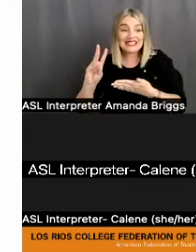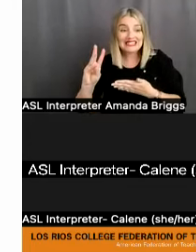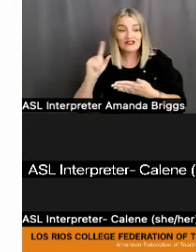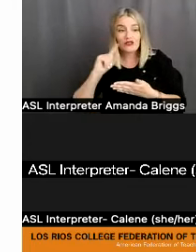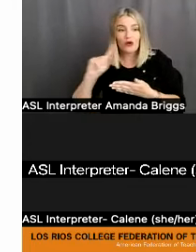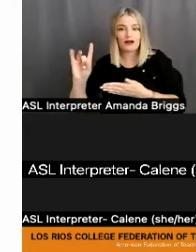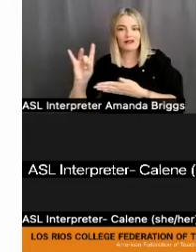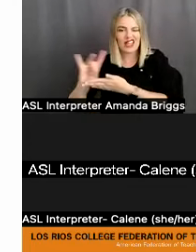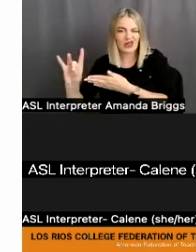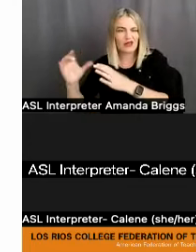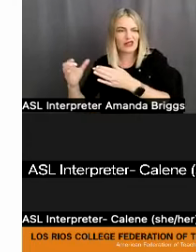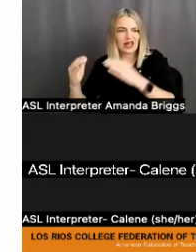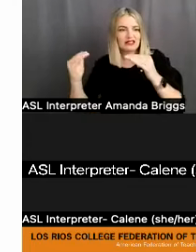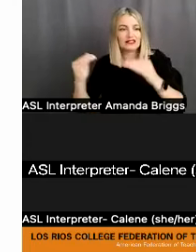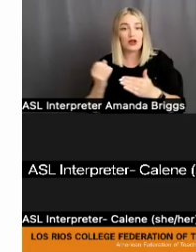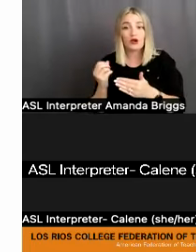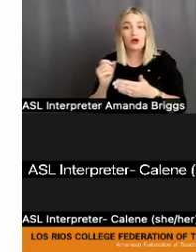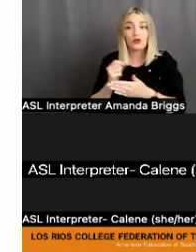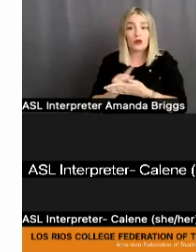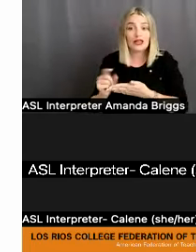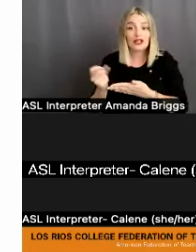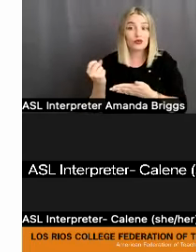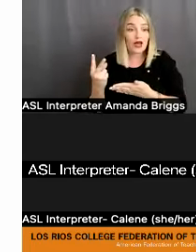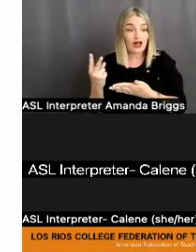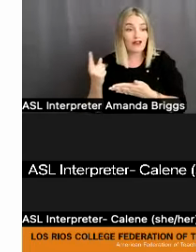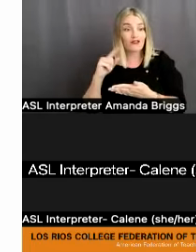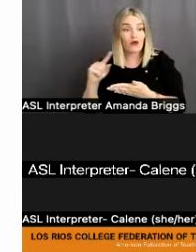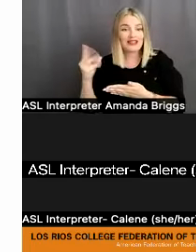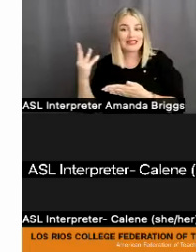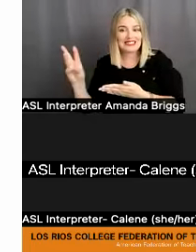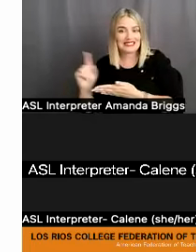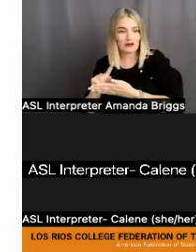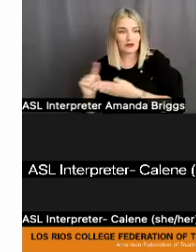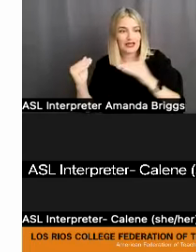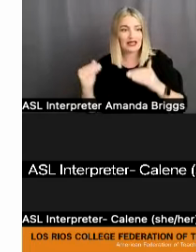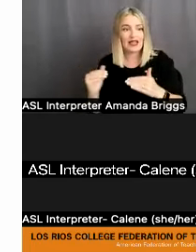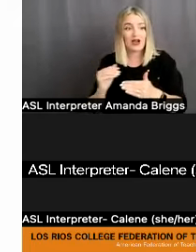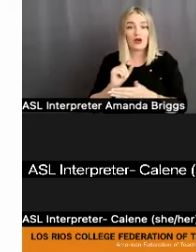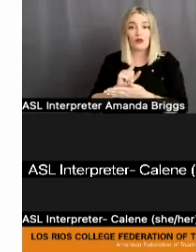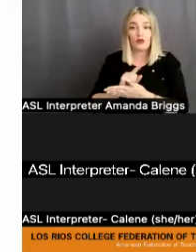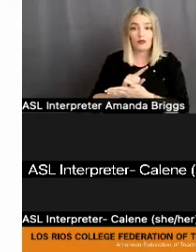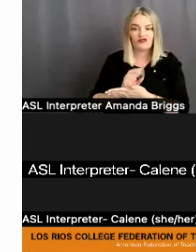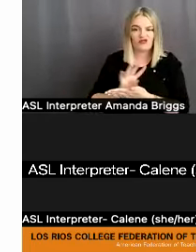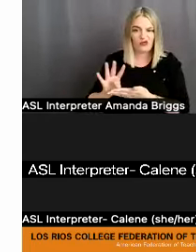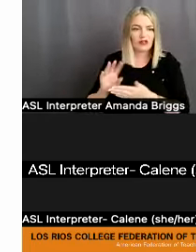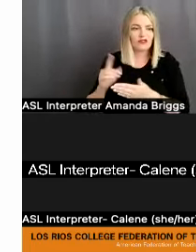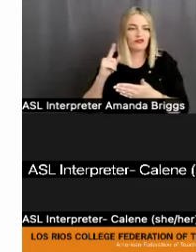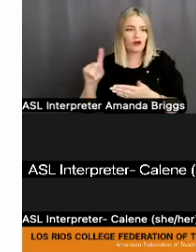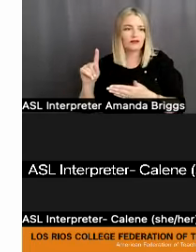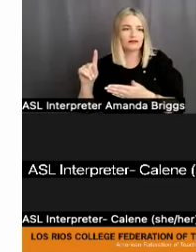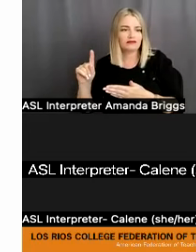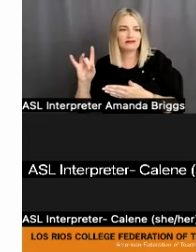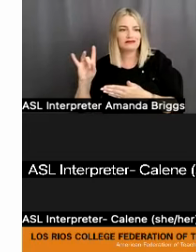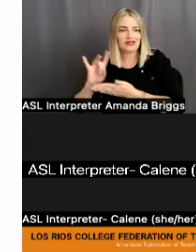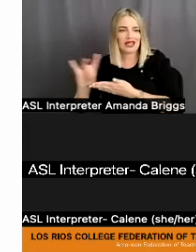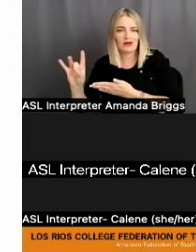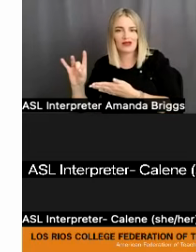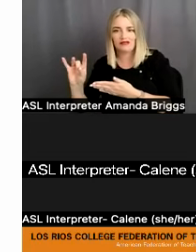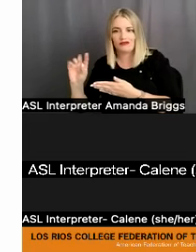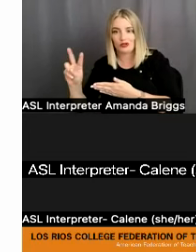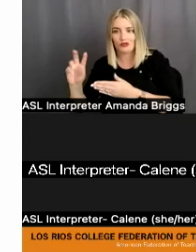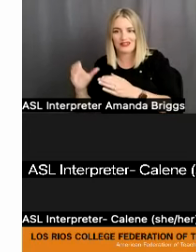of the semester for 16-week classes, week 4 of the 8-week 2 classes. And in the 16-week classes, you have the ability to move the week